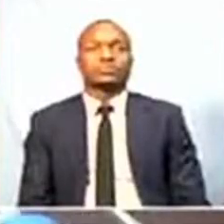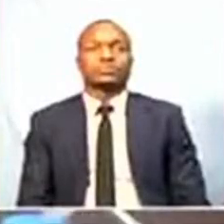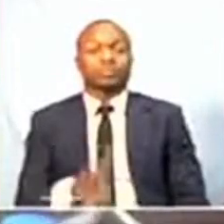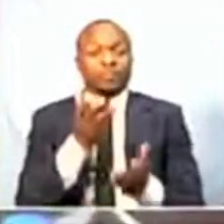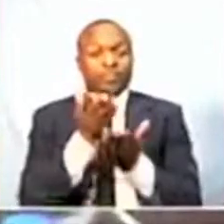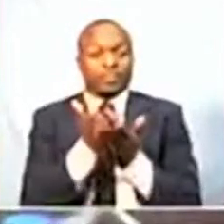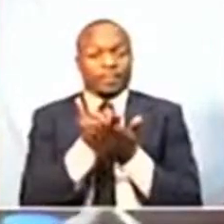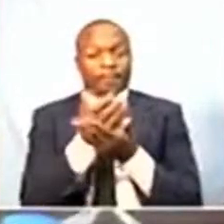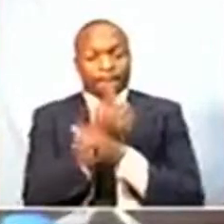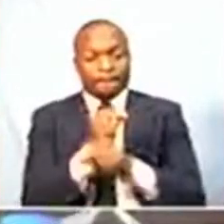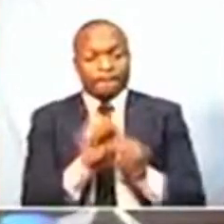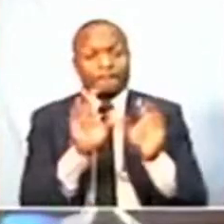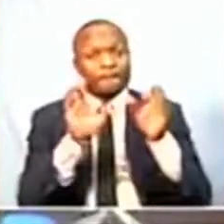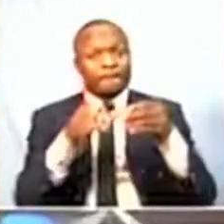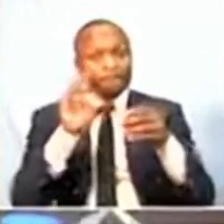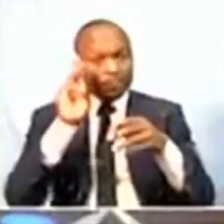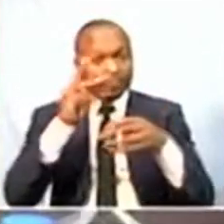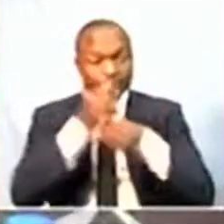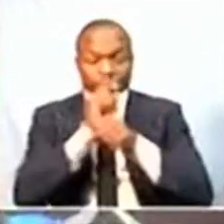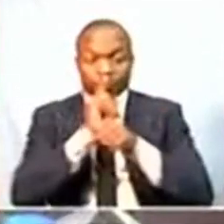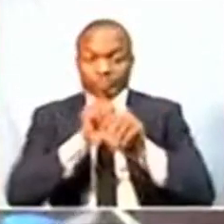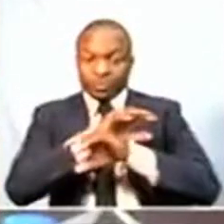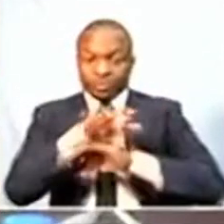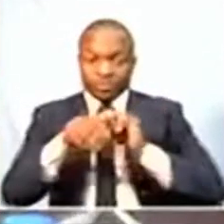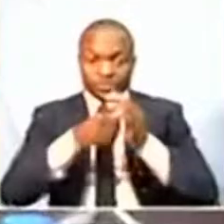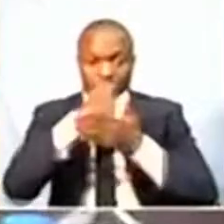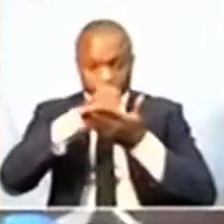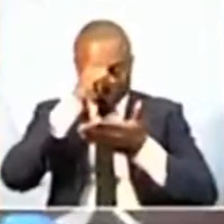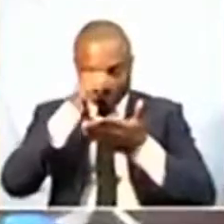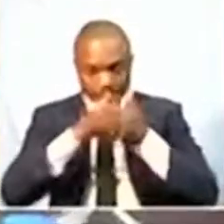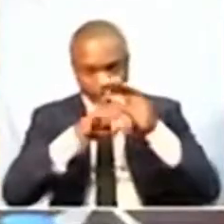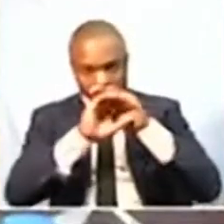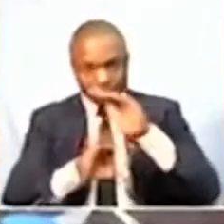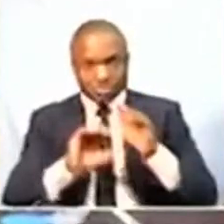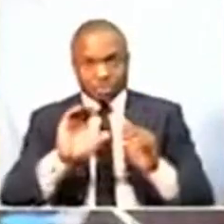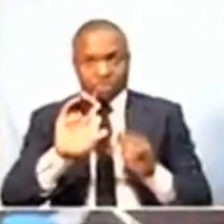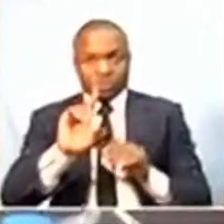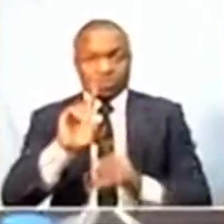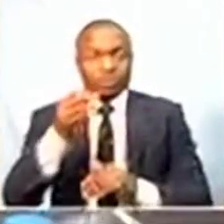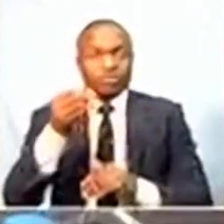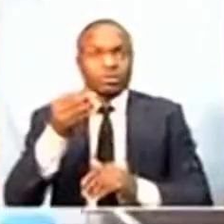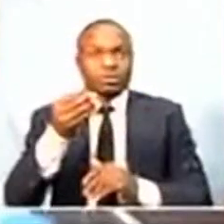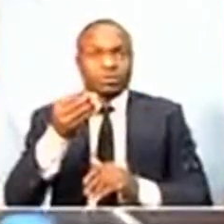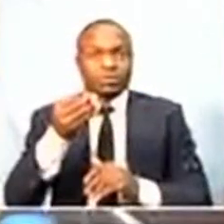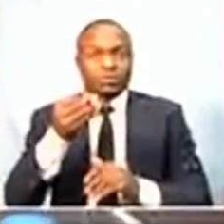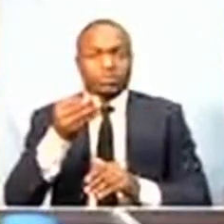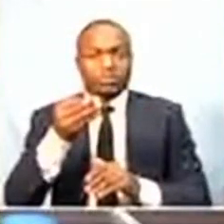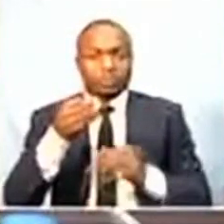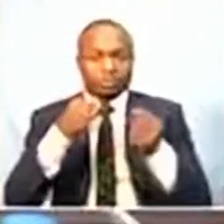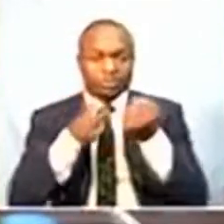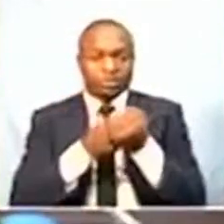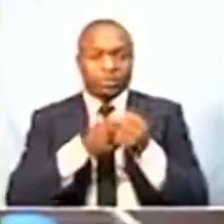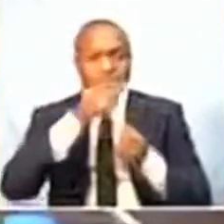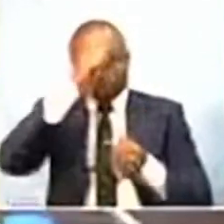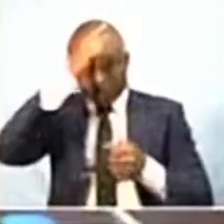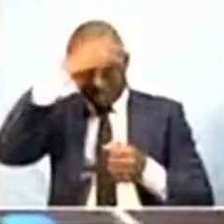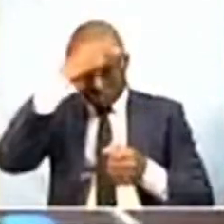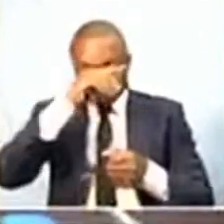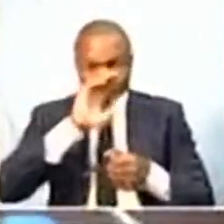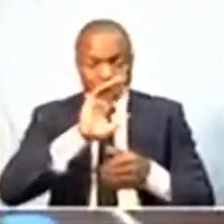Remedial measure chair, council will ensure that all students under CDF sponsorship graduate from their